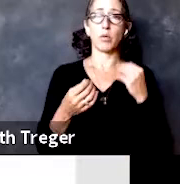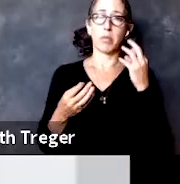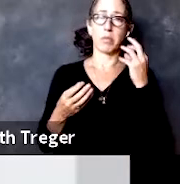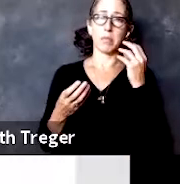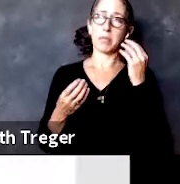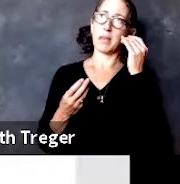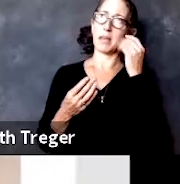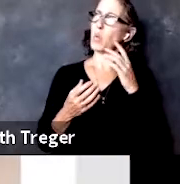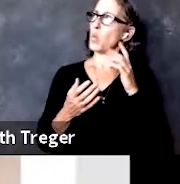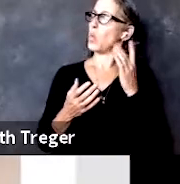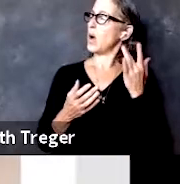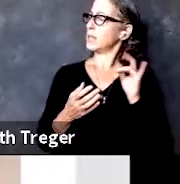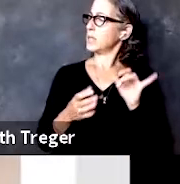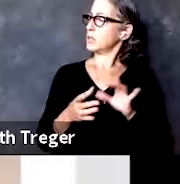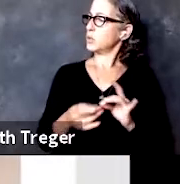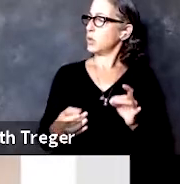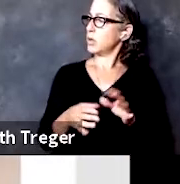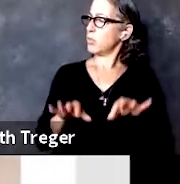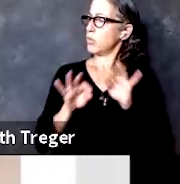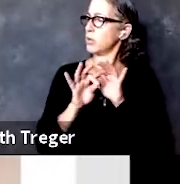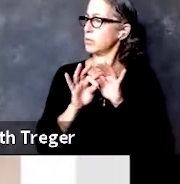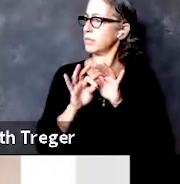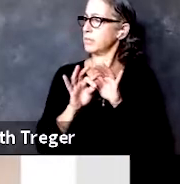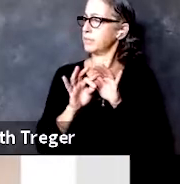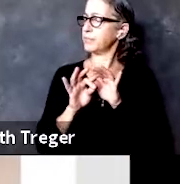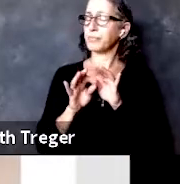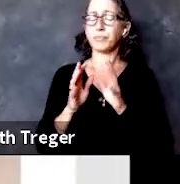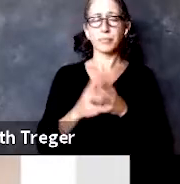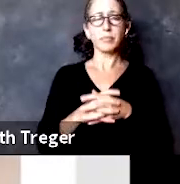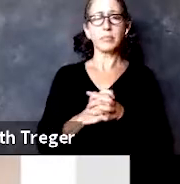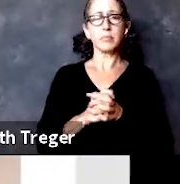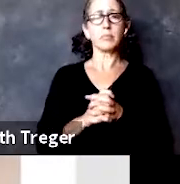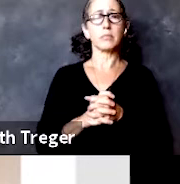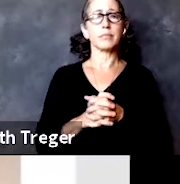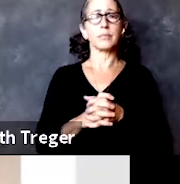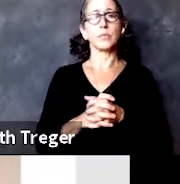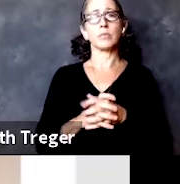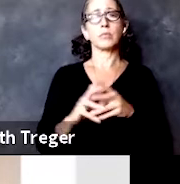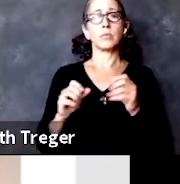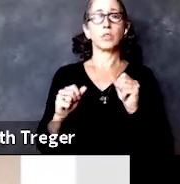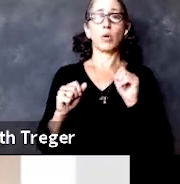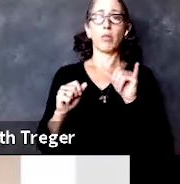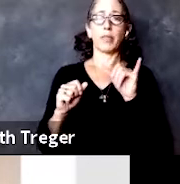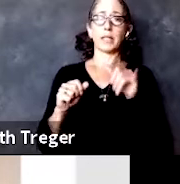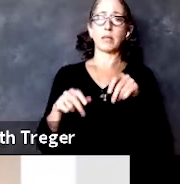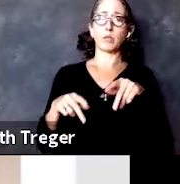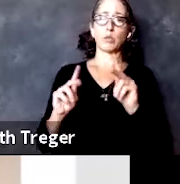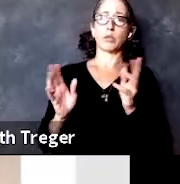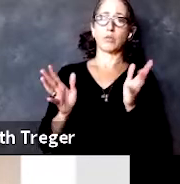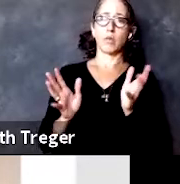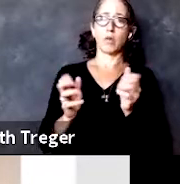already talked about what advocacy is, and that you already have the opportunity to talk to legislators, even if you're talking to your